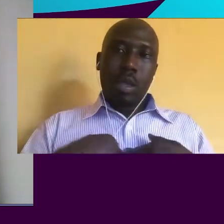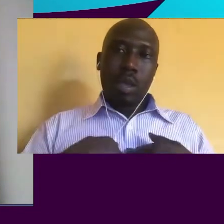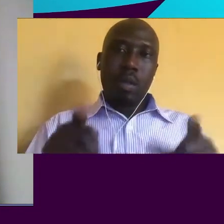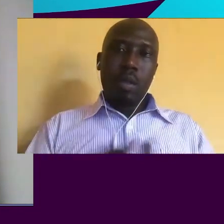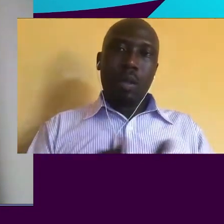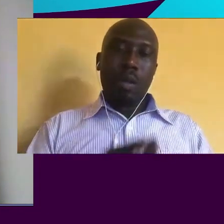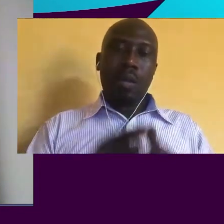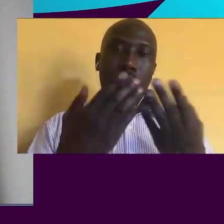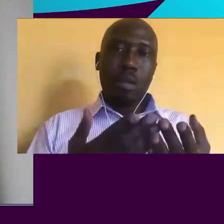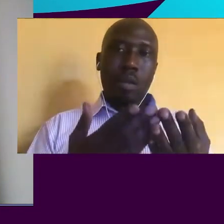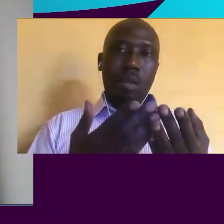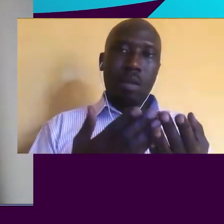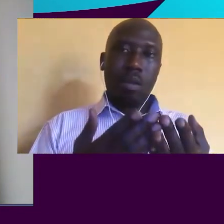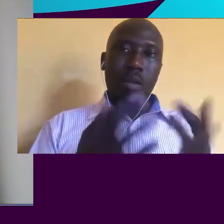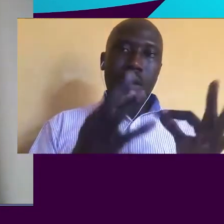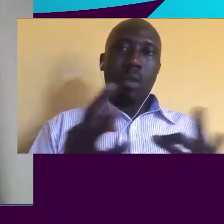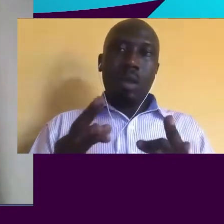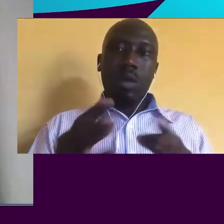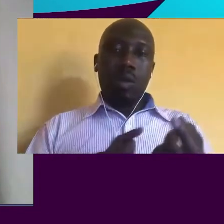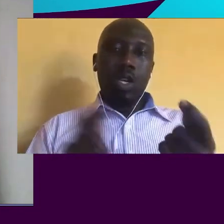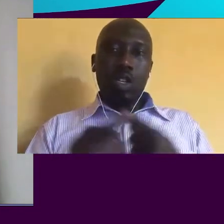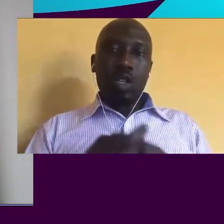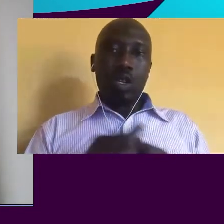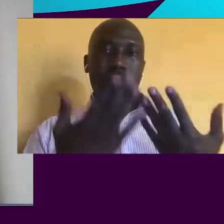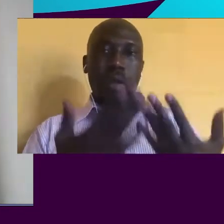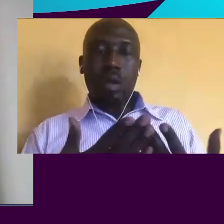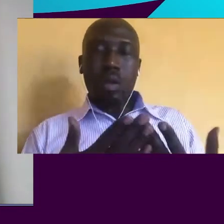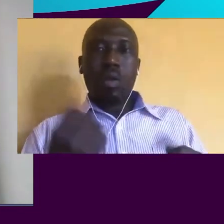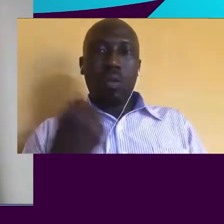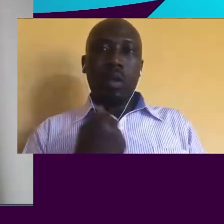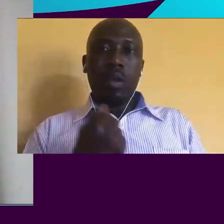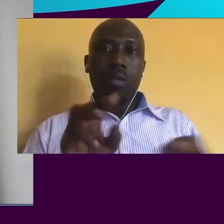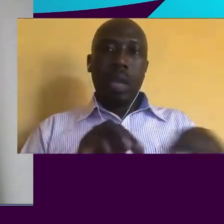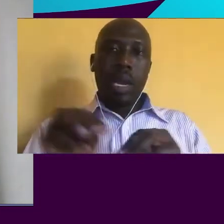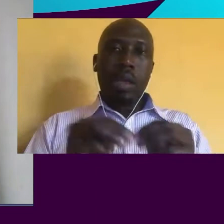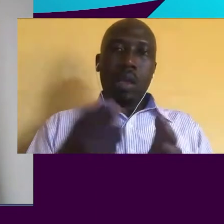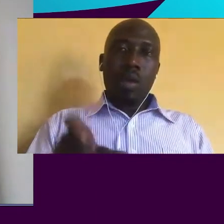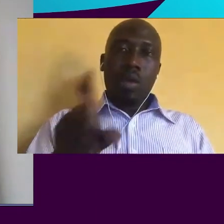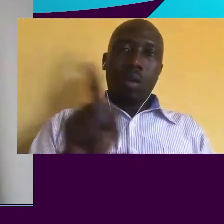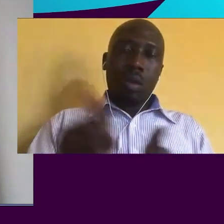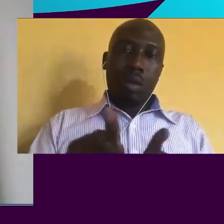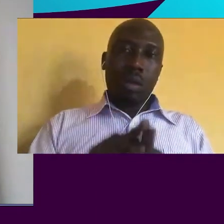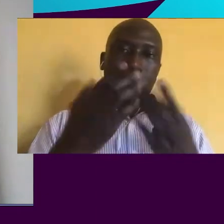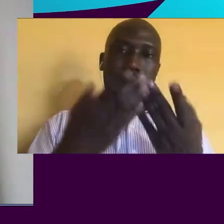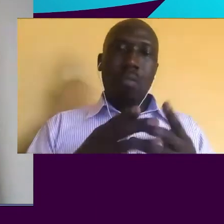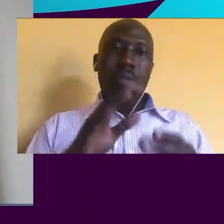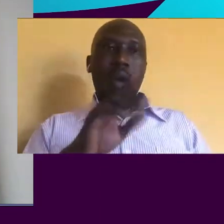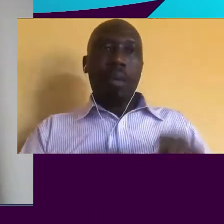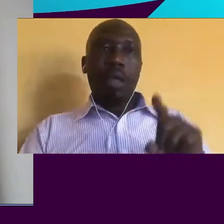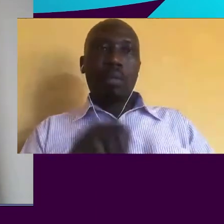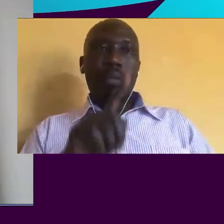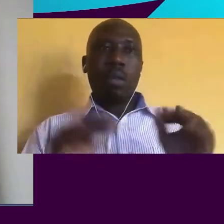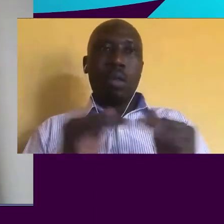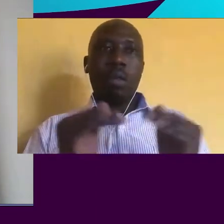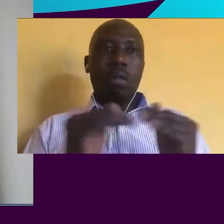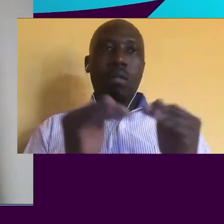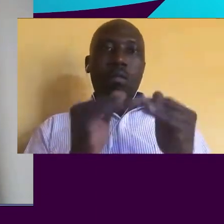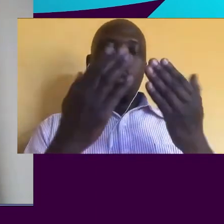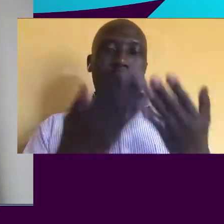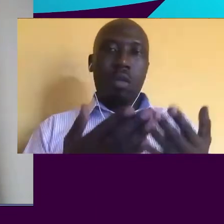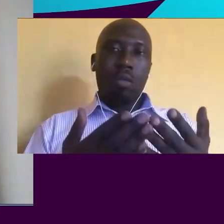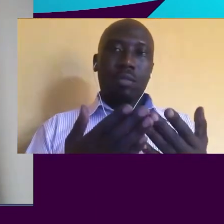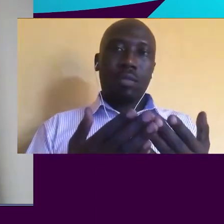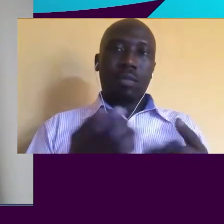that we changed. We did manage to increase female participation levels quite substantially. So from, you